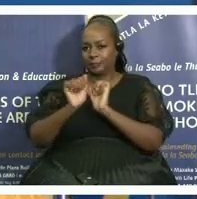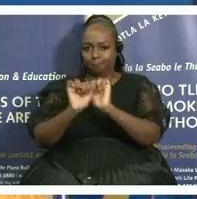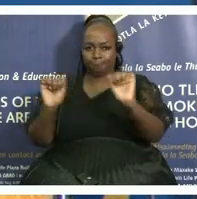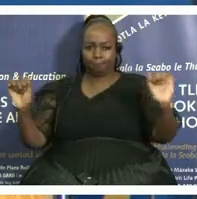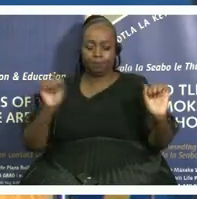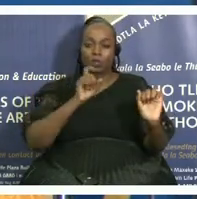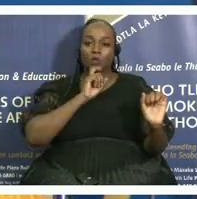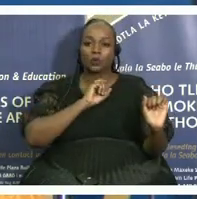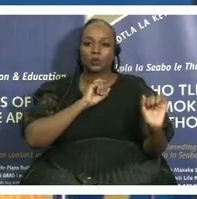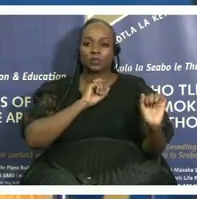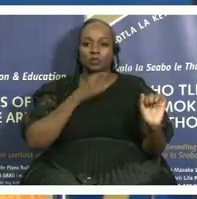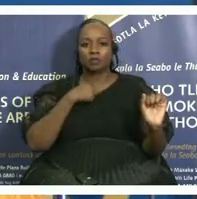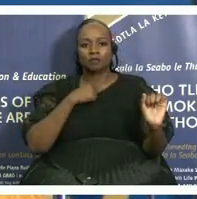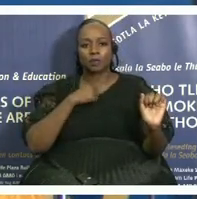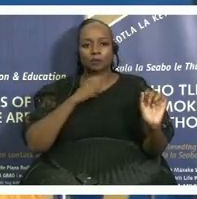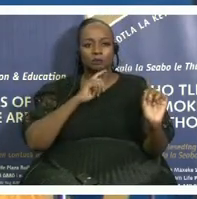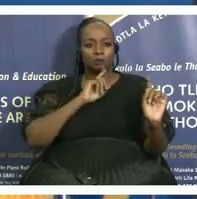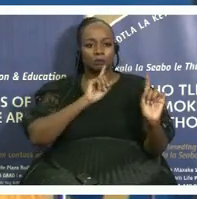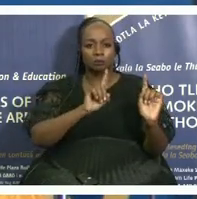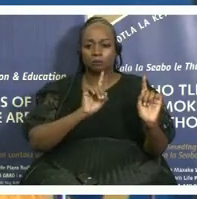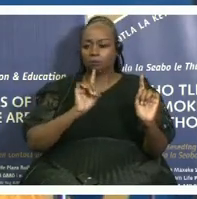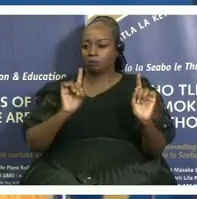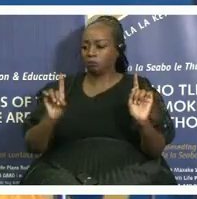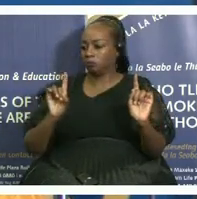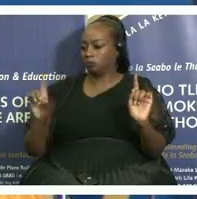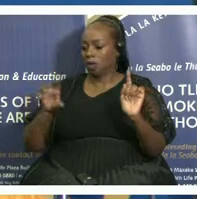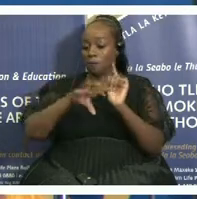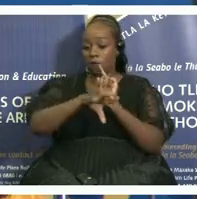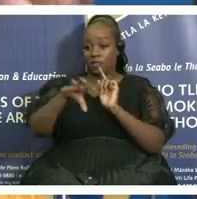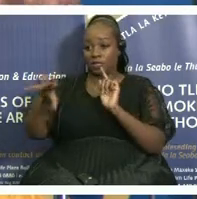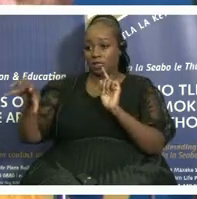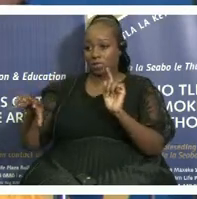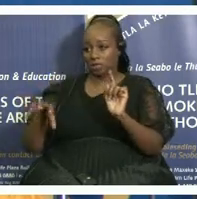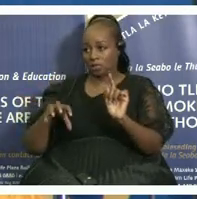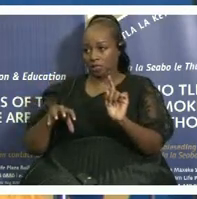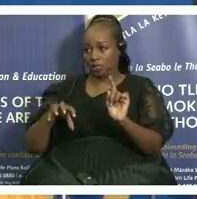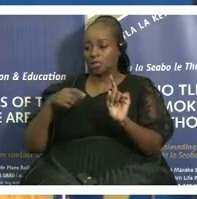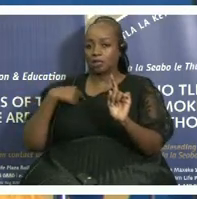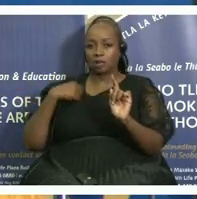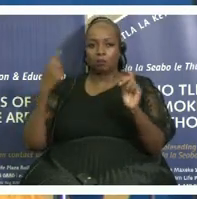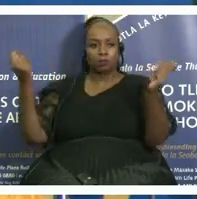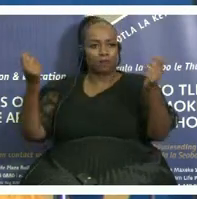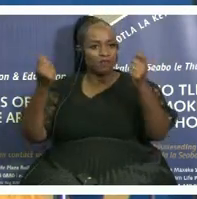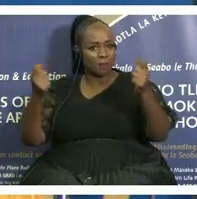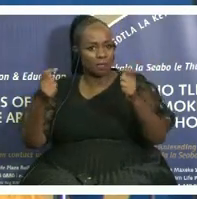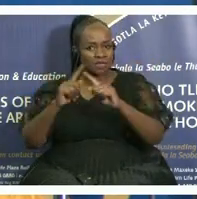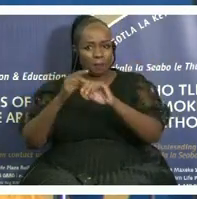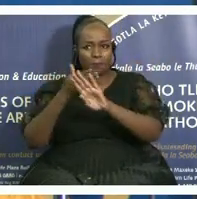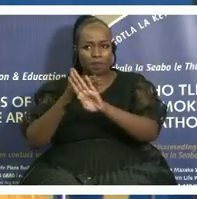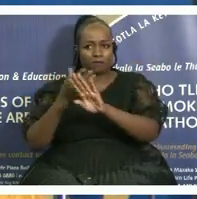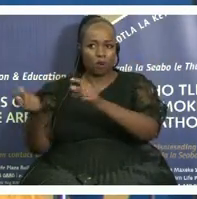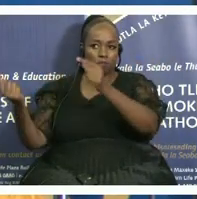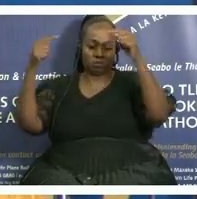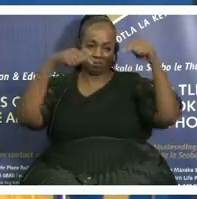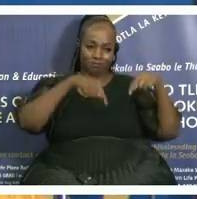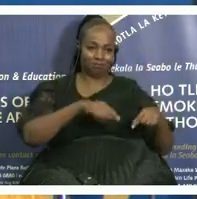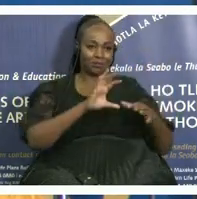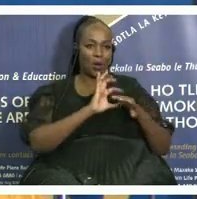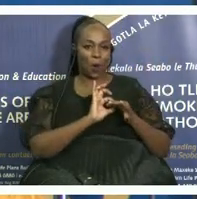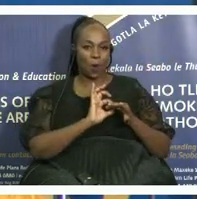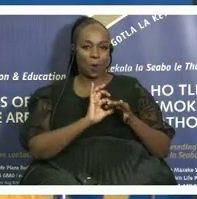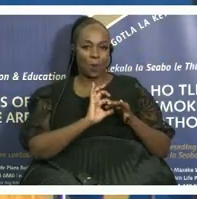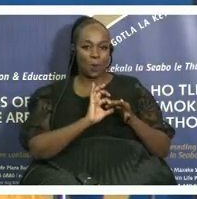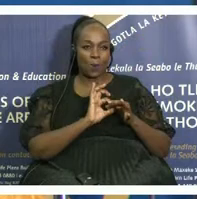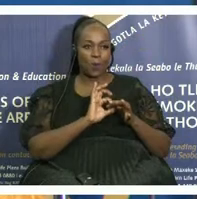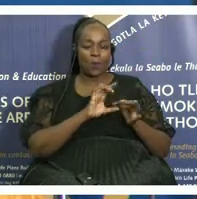o tlamaile ba ye di province tse dimpele hore ba tume di province tse dimpele ba ka tla haye me